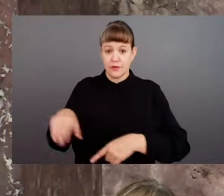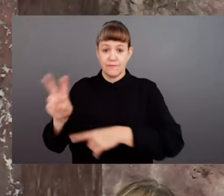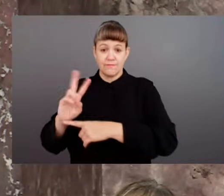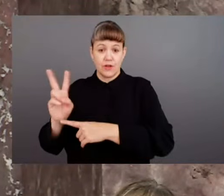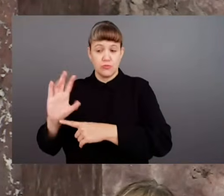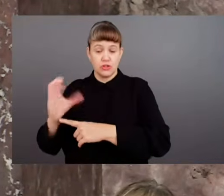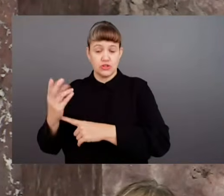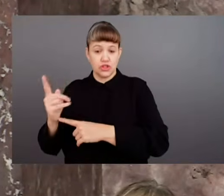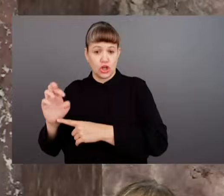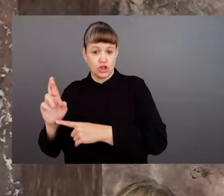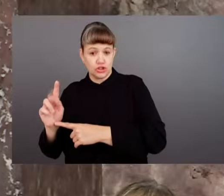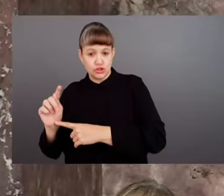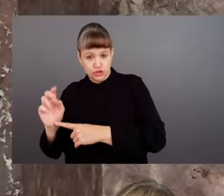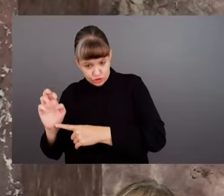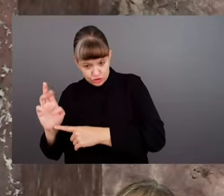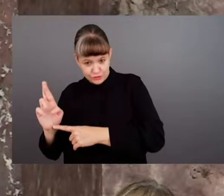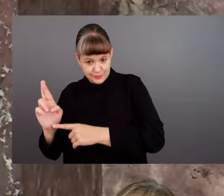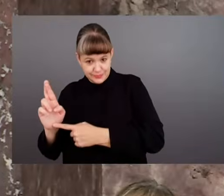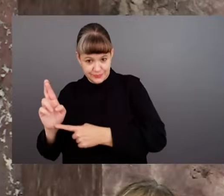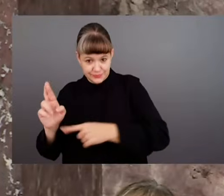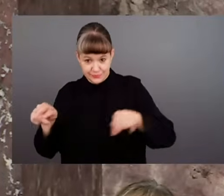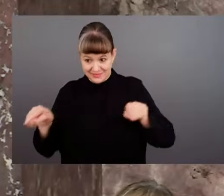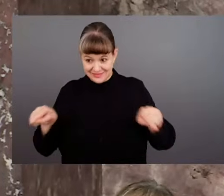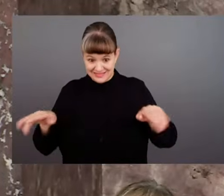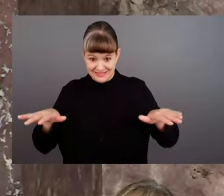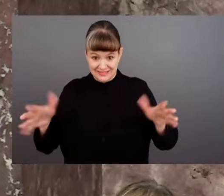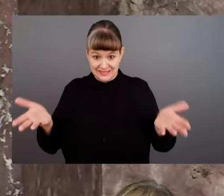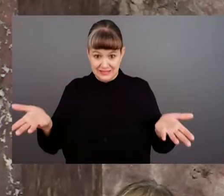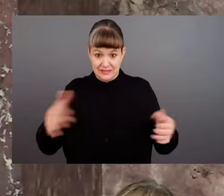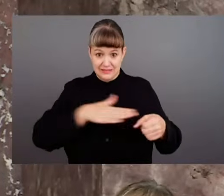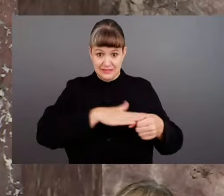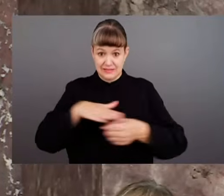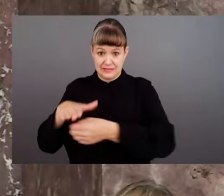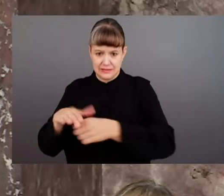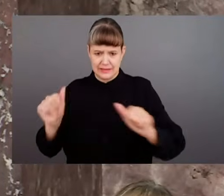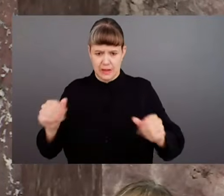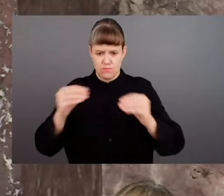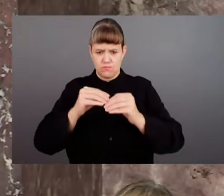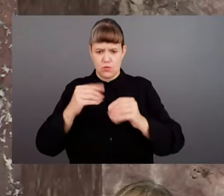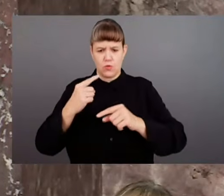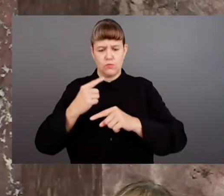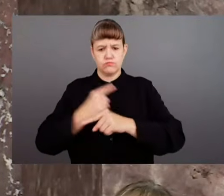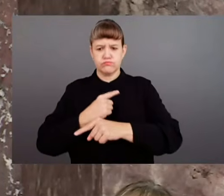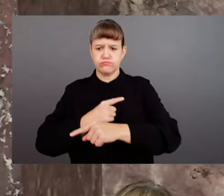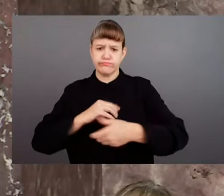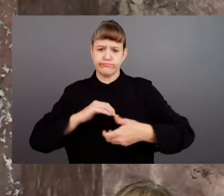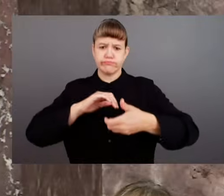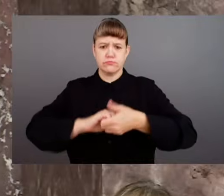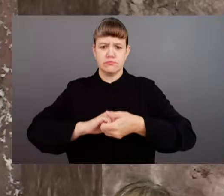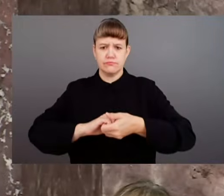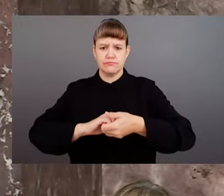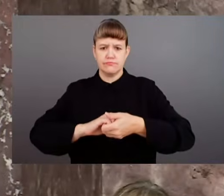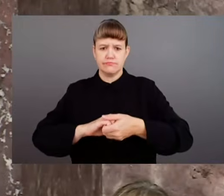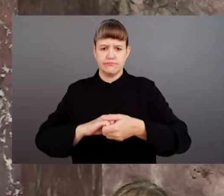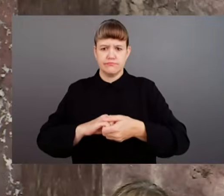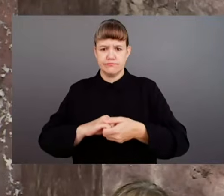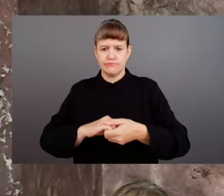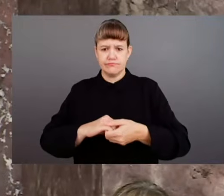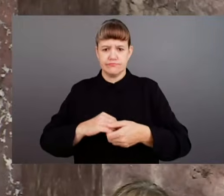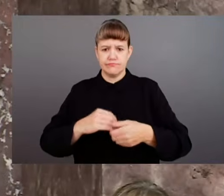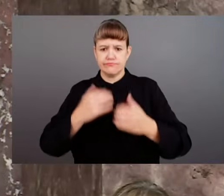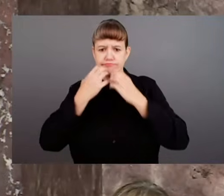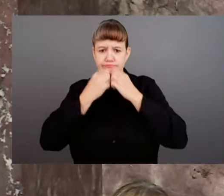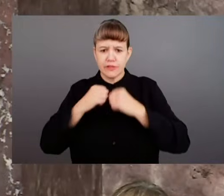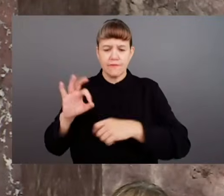and culturally sensitive information, and by giving them the space they need to collaborate and build trust during negotiations. Currently, local governments can only